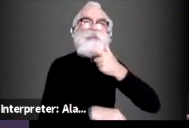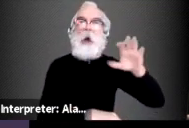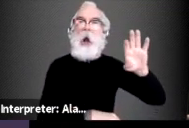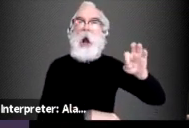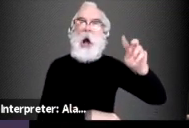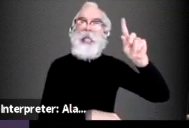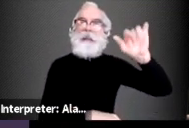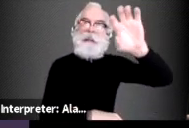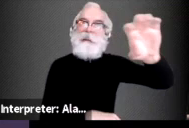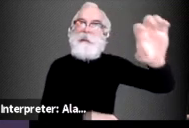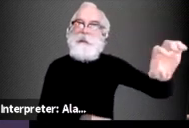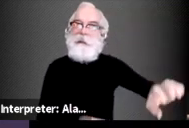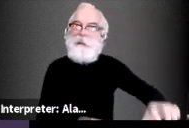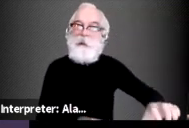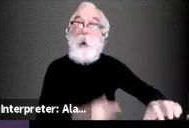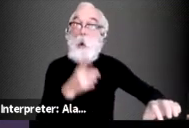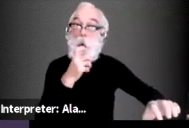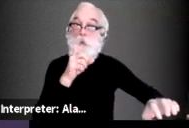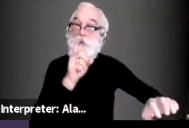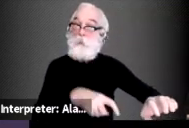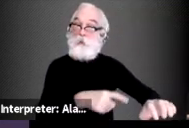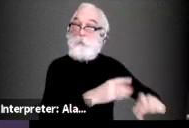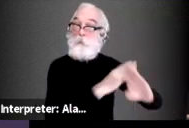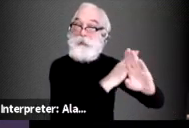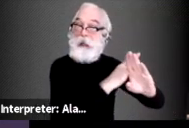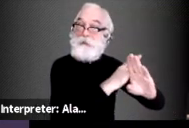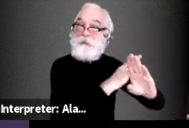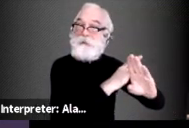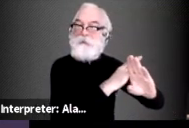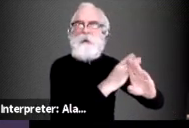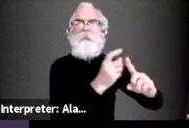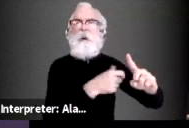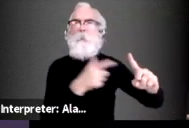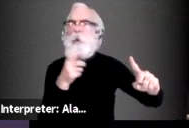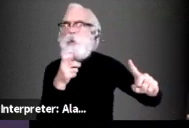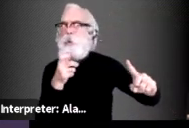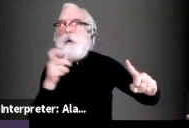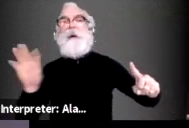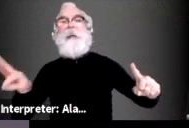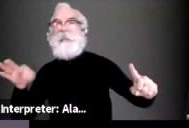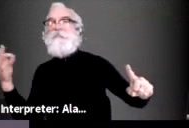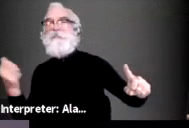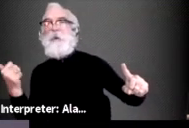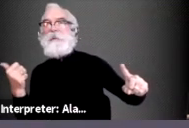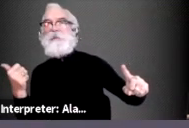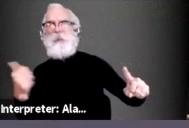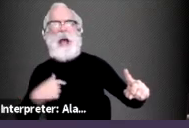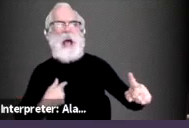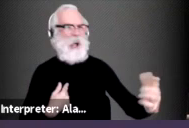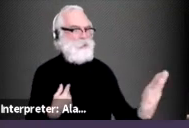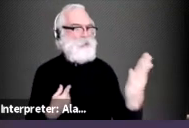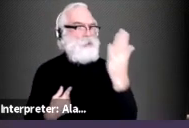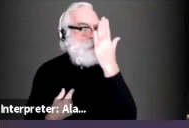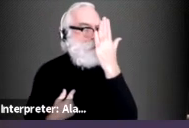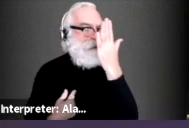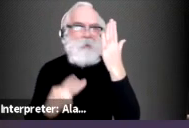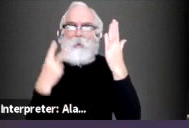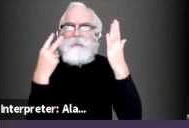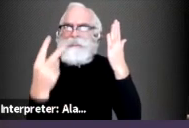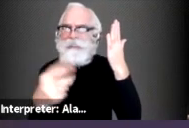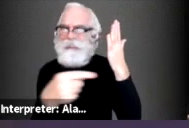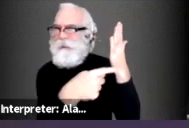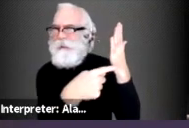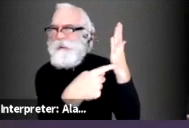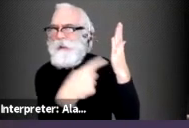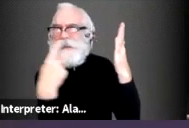against incursions by the French. And I'm going to zoom in here on this for you. So here you